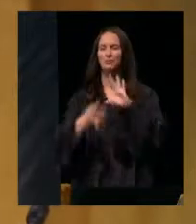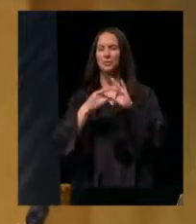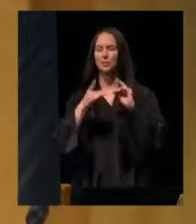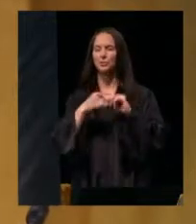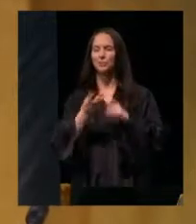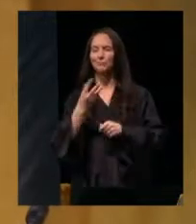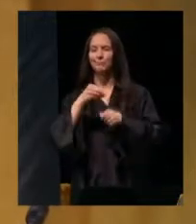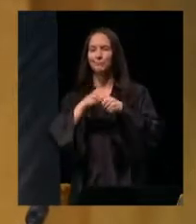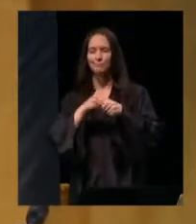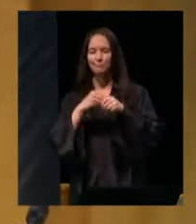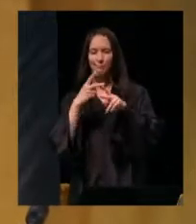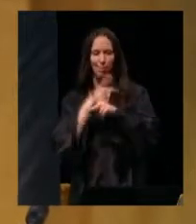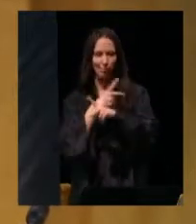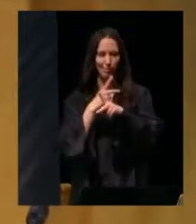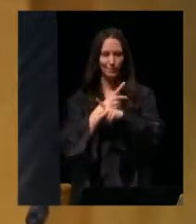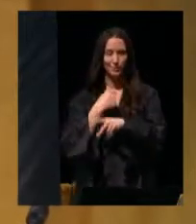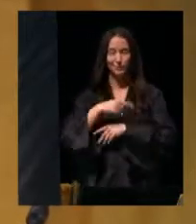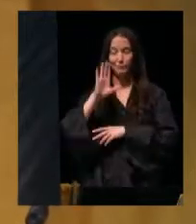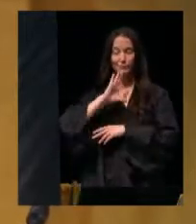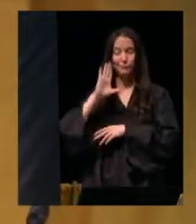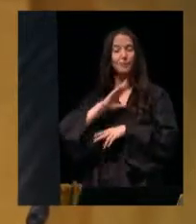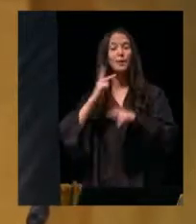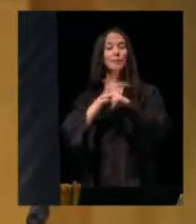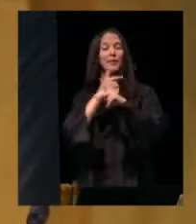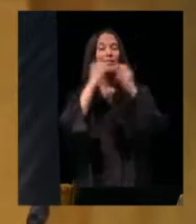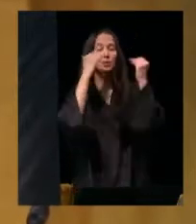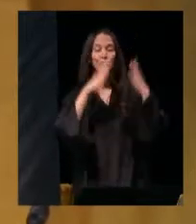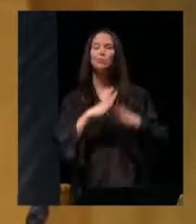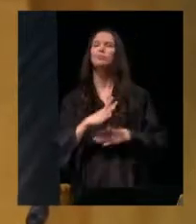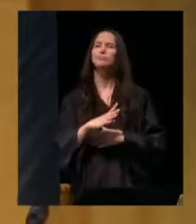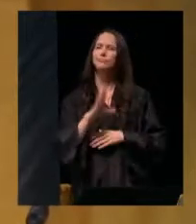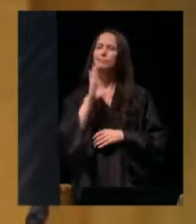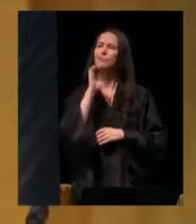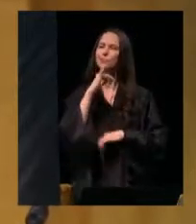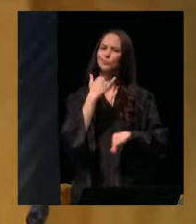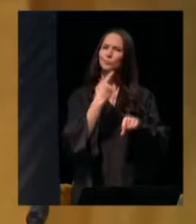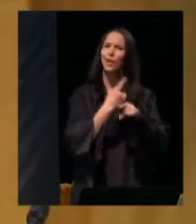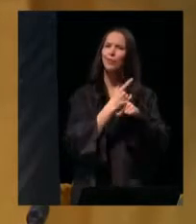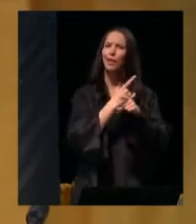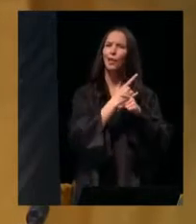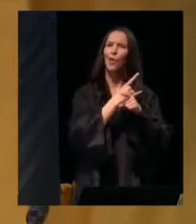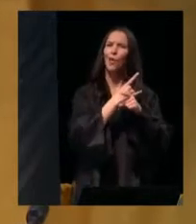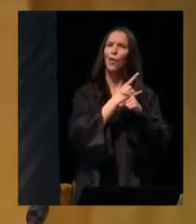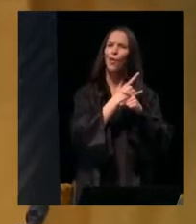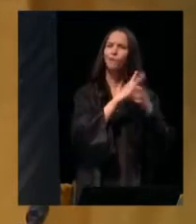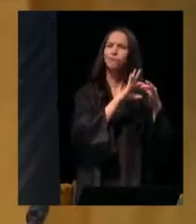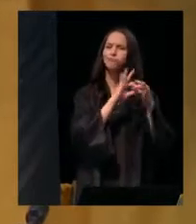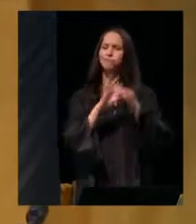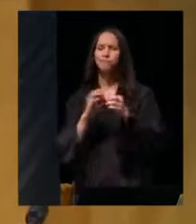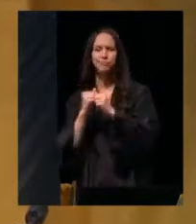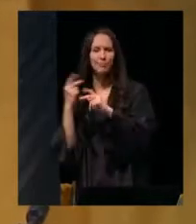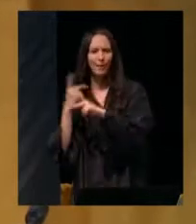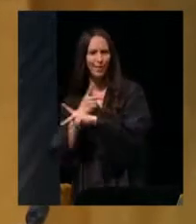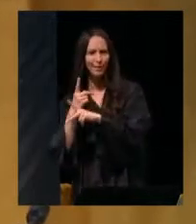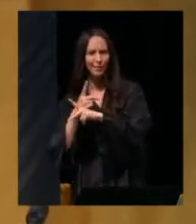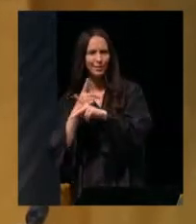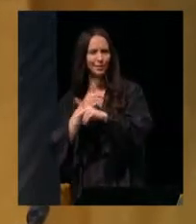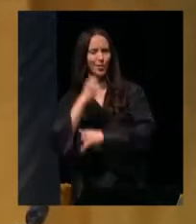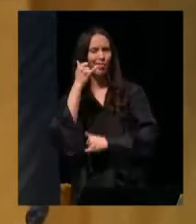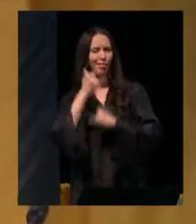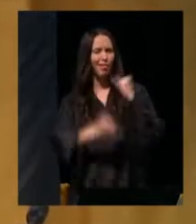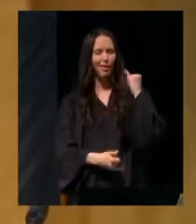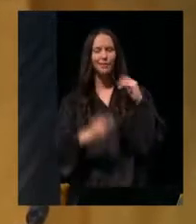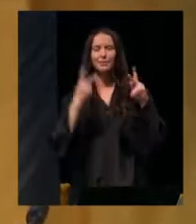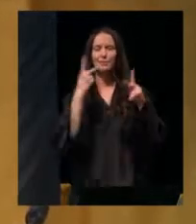As a former math teacher, it only seems appropriate that I return to my classroom roots. Here is your final high school math